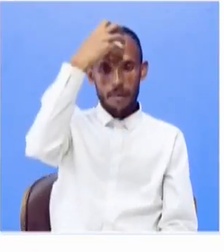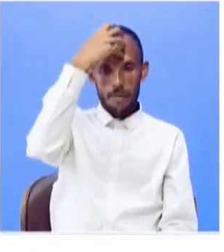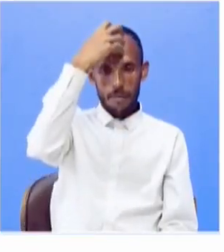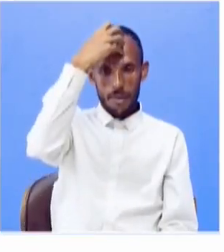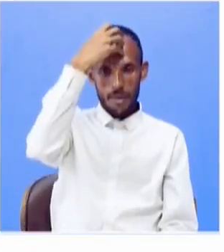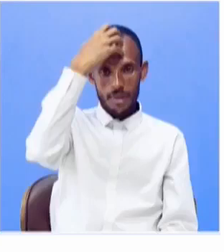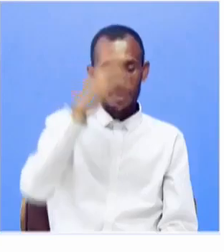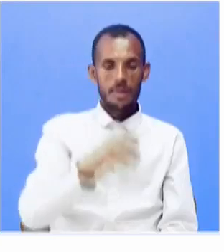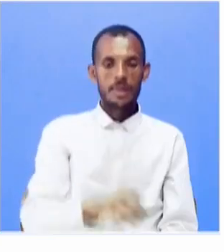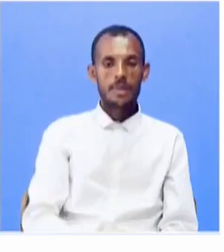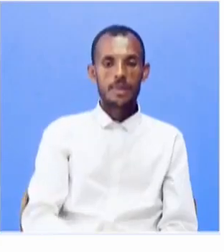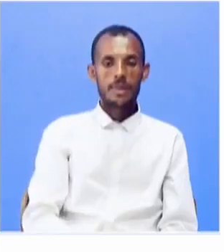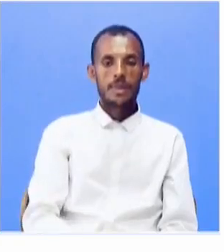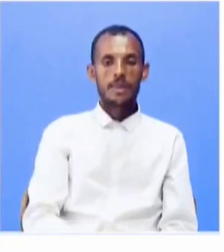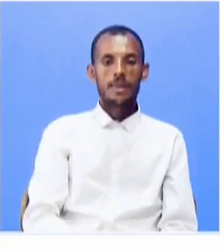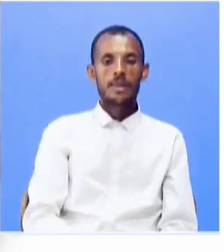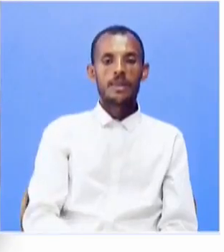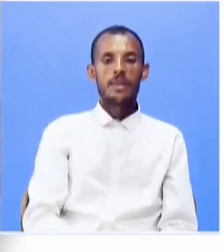government